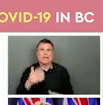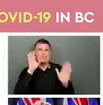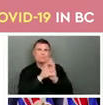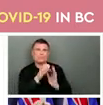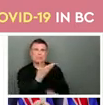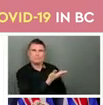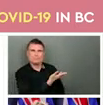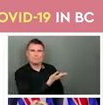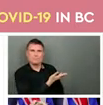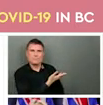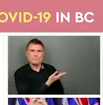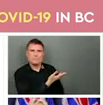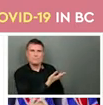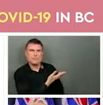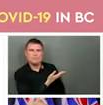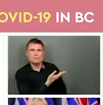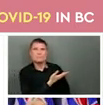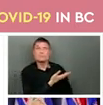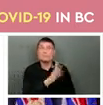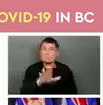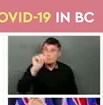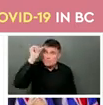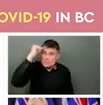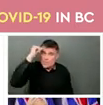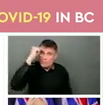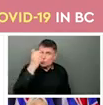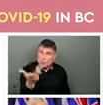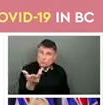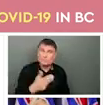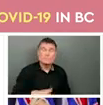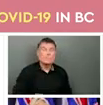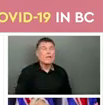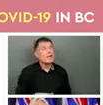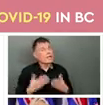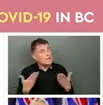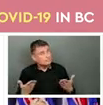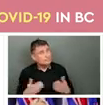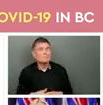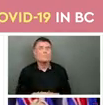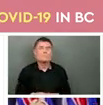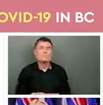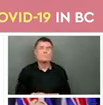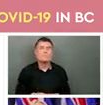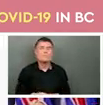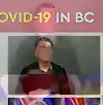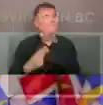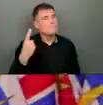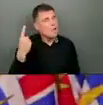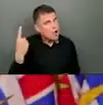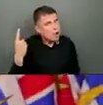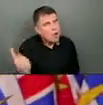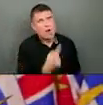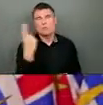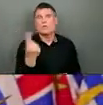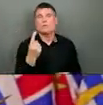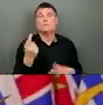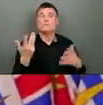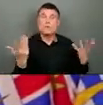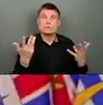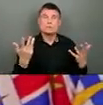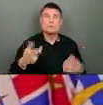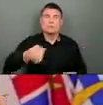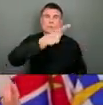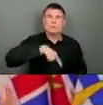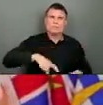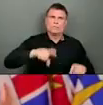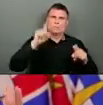So we do need to remember that this is predicated on us doing everything we can to